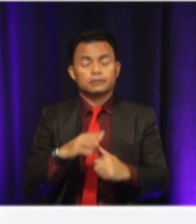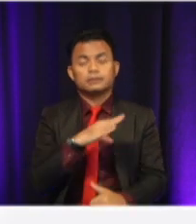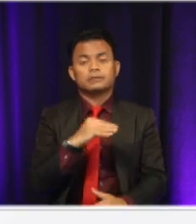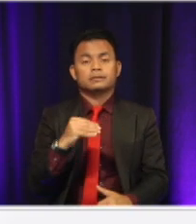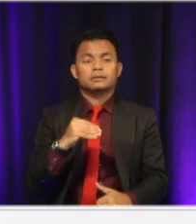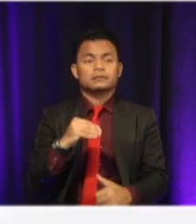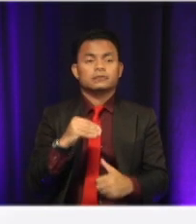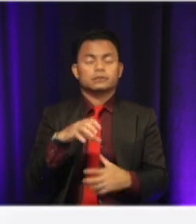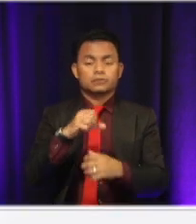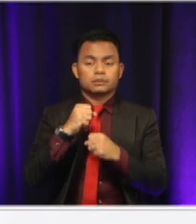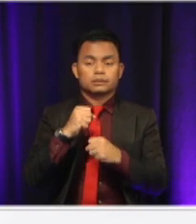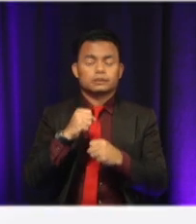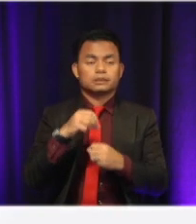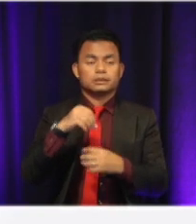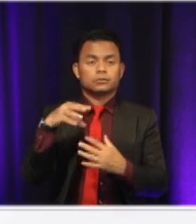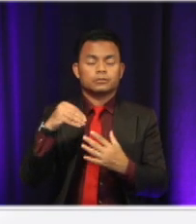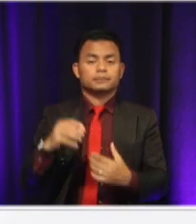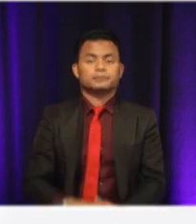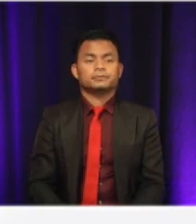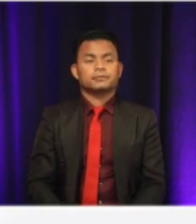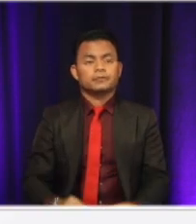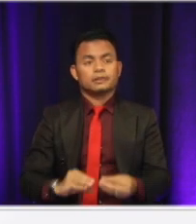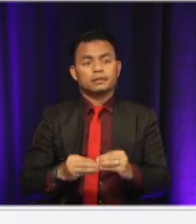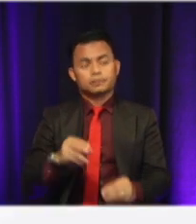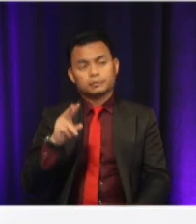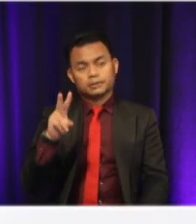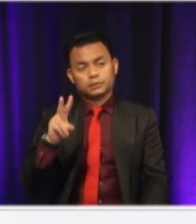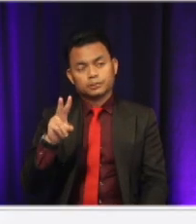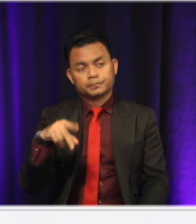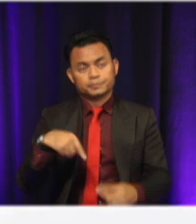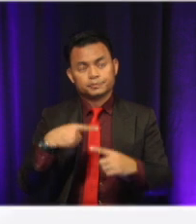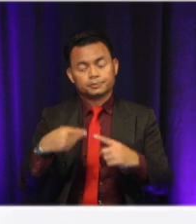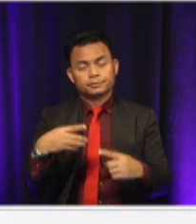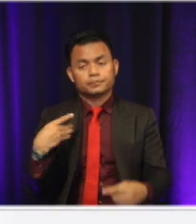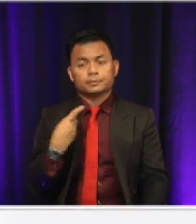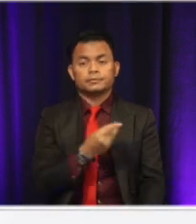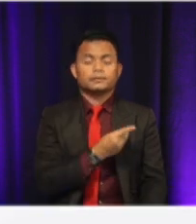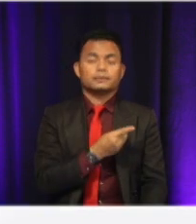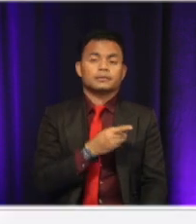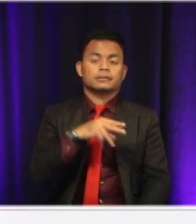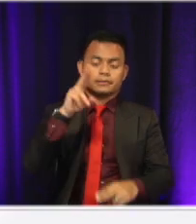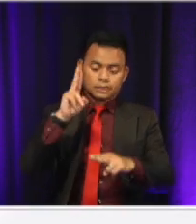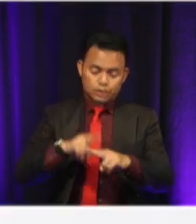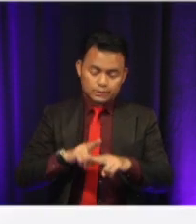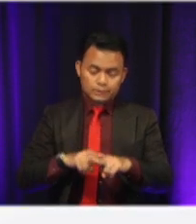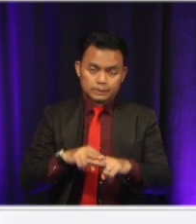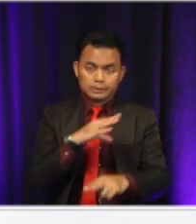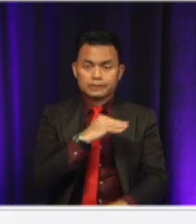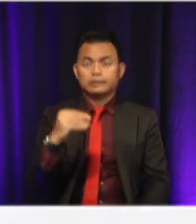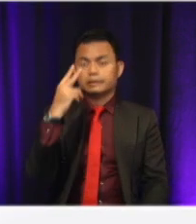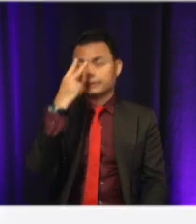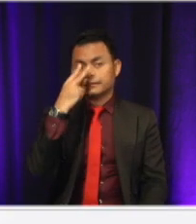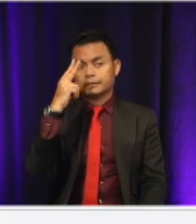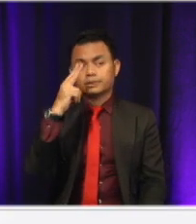loneliness. Number 2, when he sat down and watched the daffodils perform